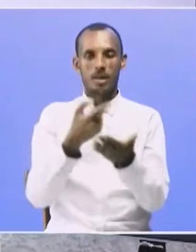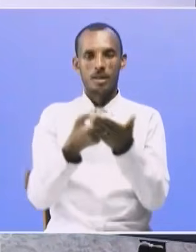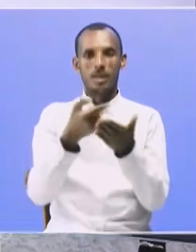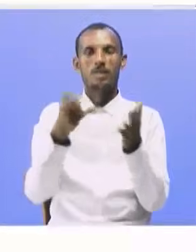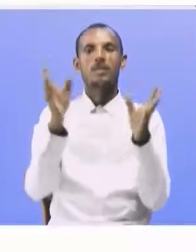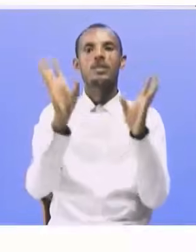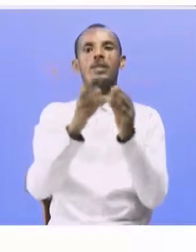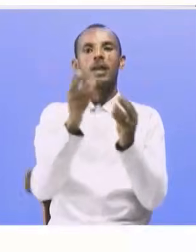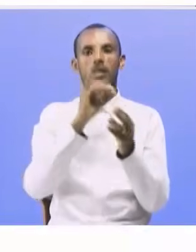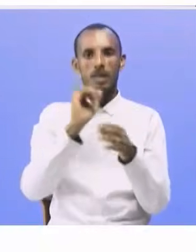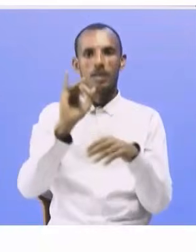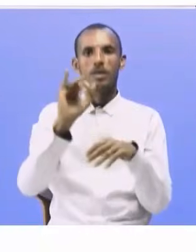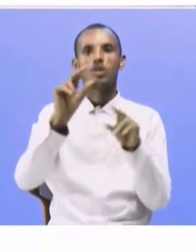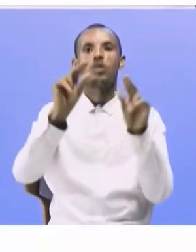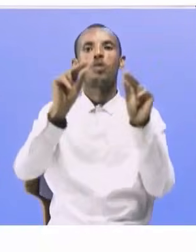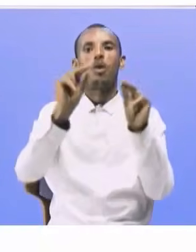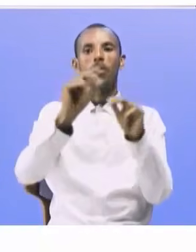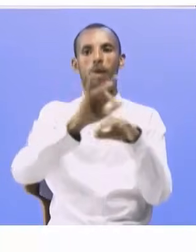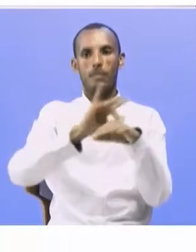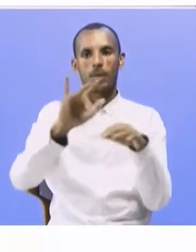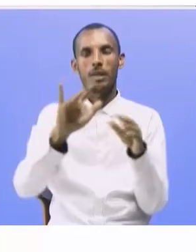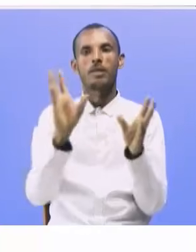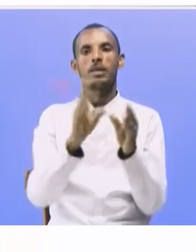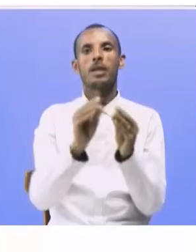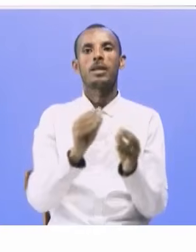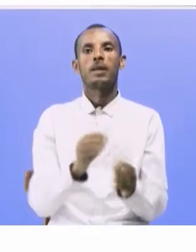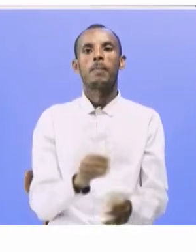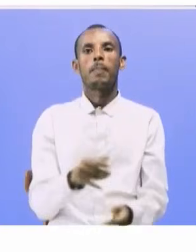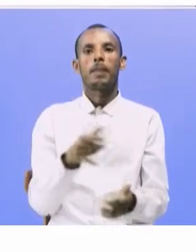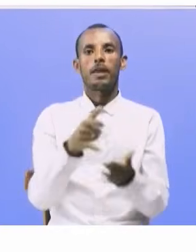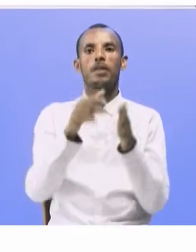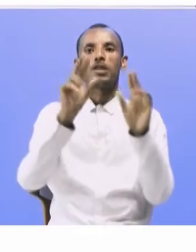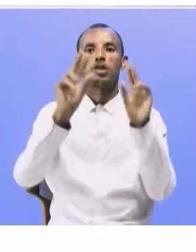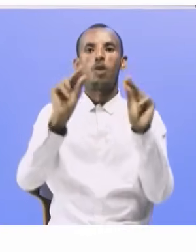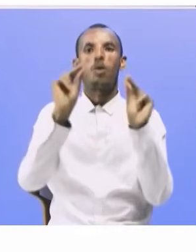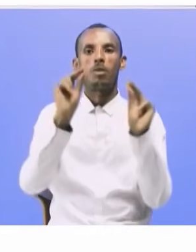not an empty set. Therefore, it is not